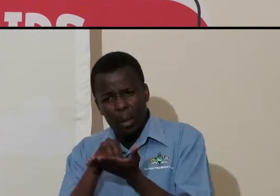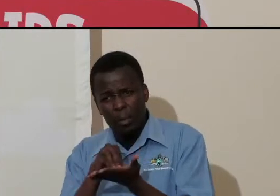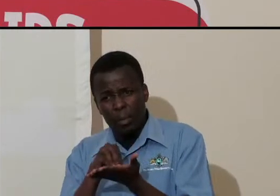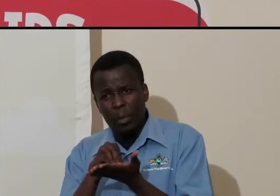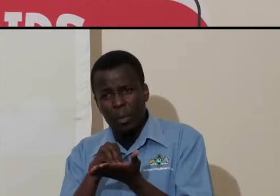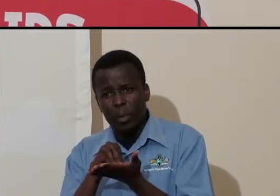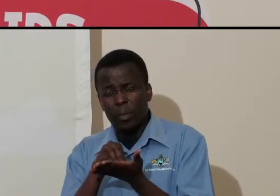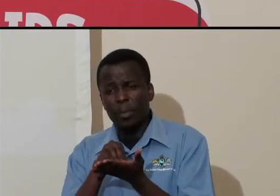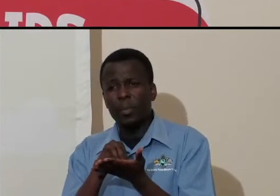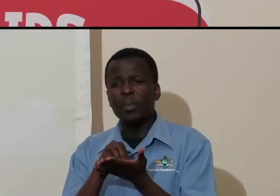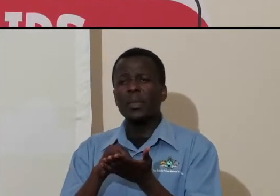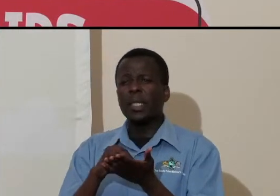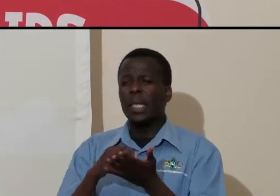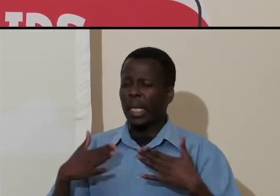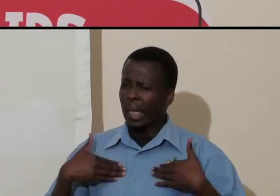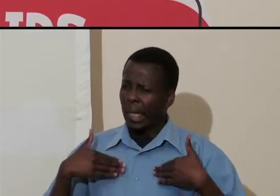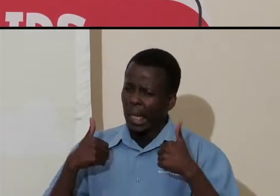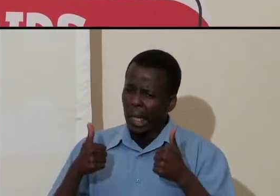in health and development.